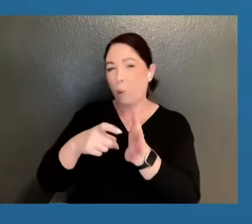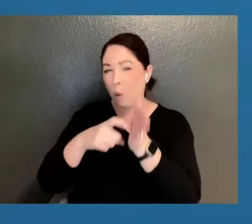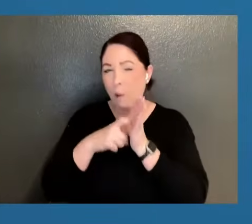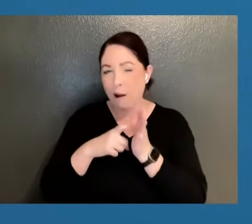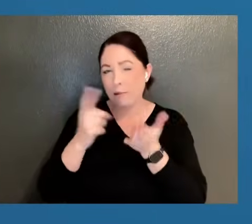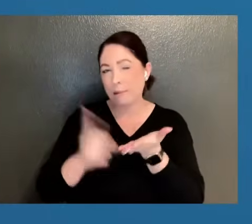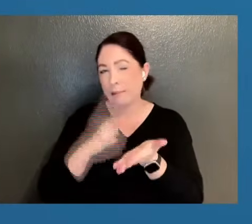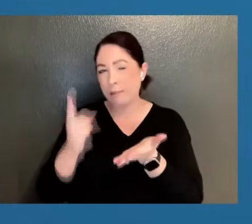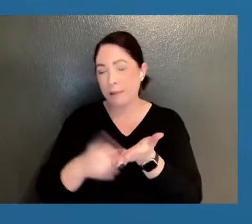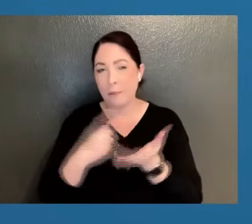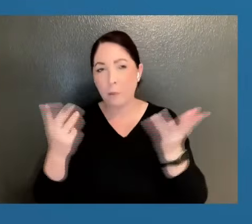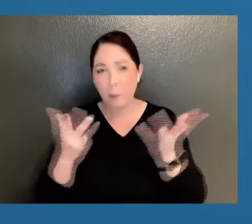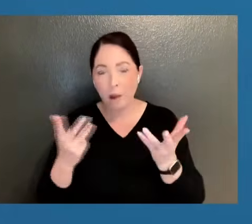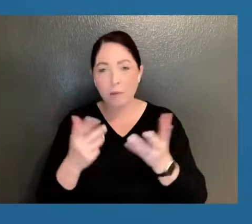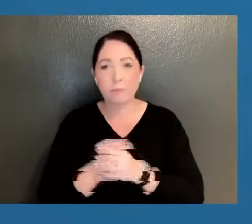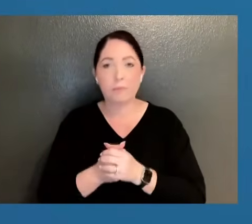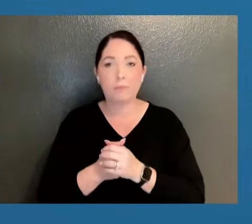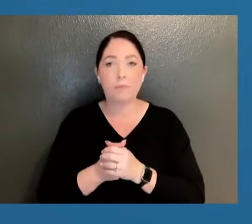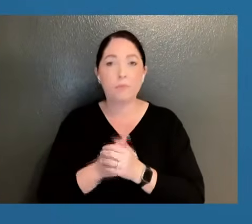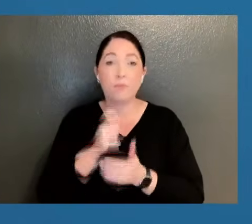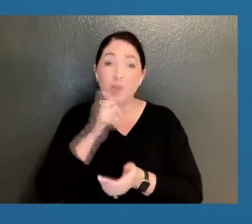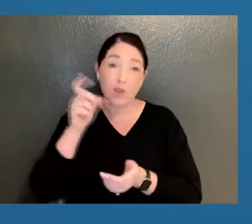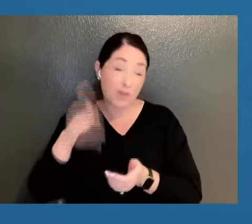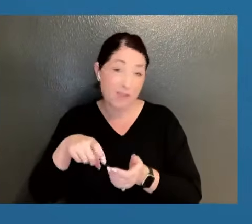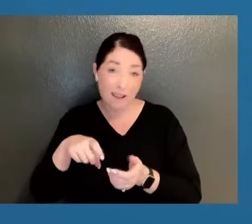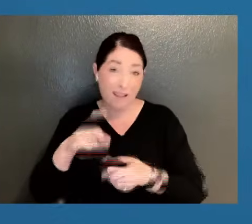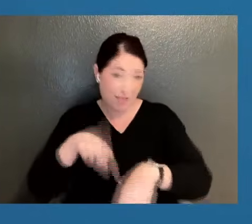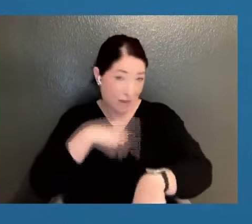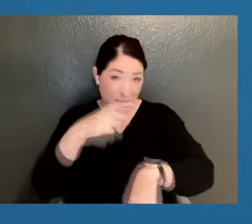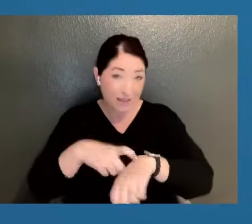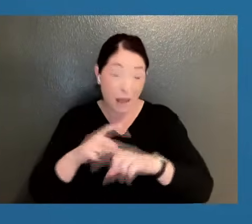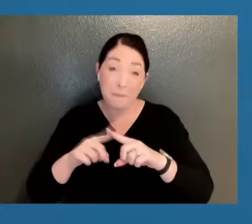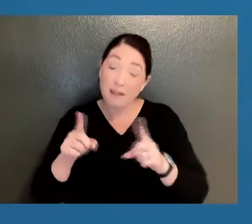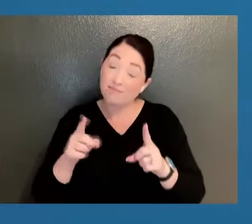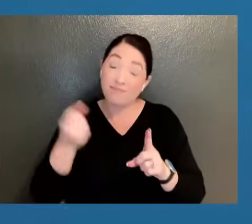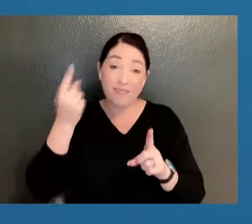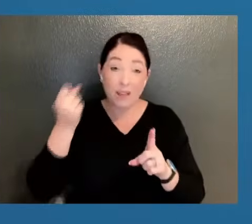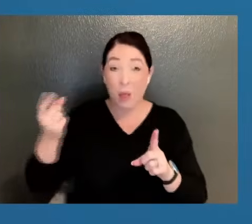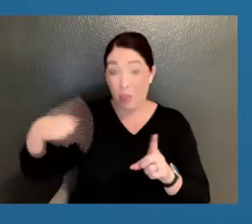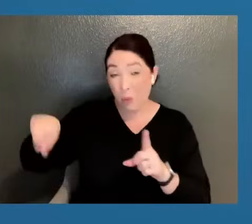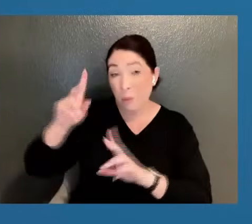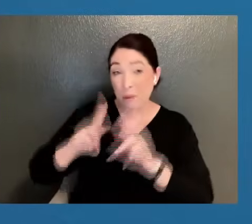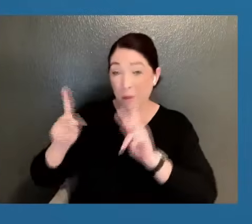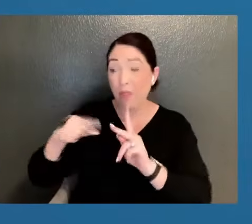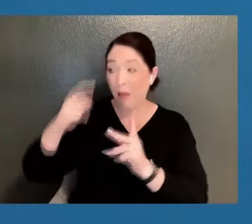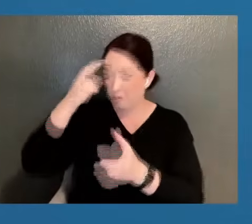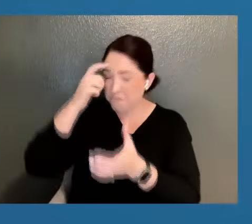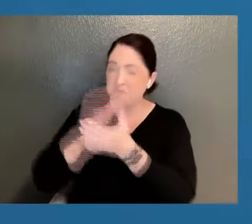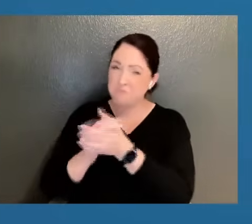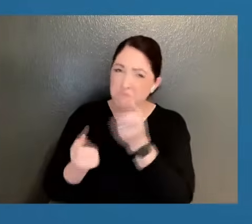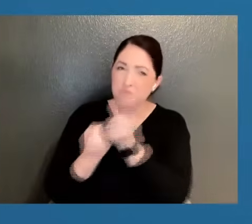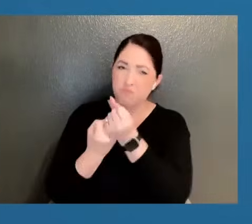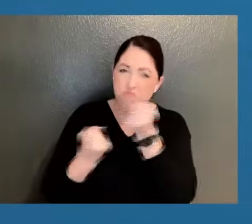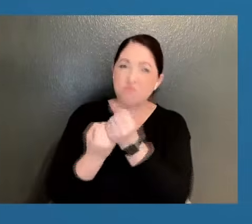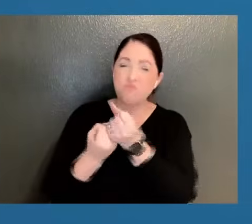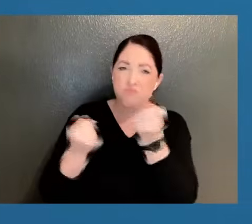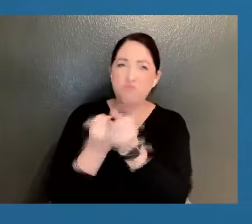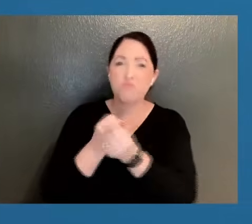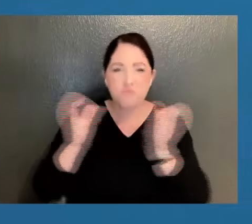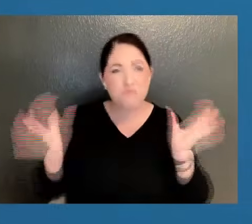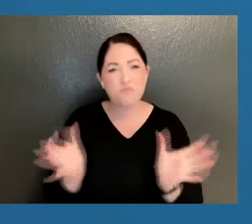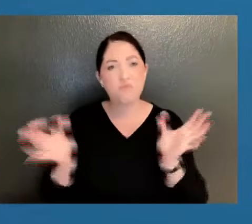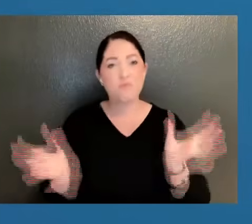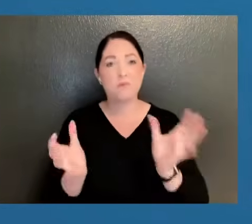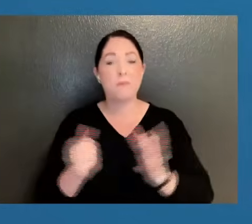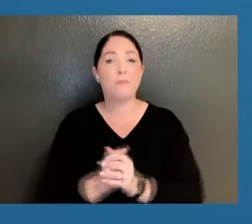done. Shouldn't take that long, but those who never gave up believing, they never gave up believing. I remember Dan Doctoroff